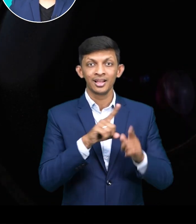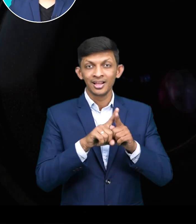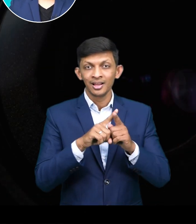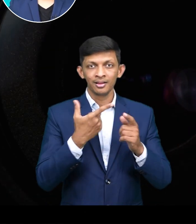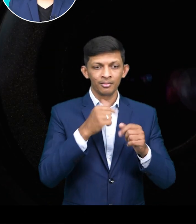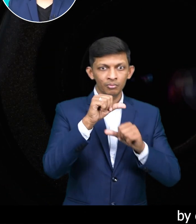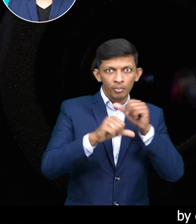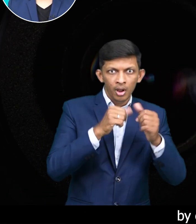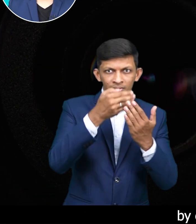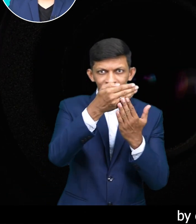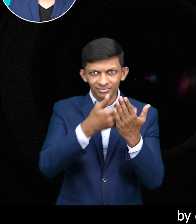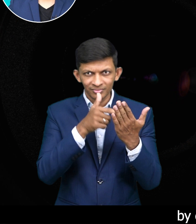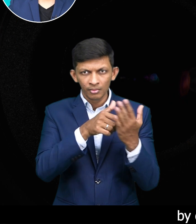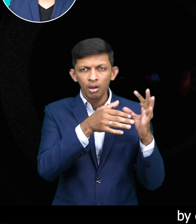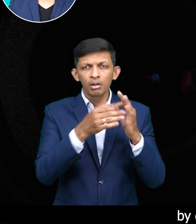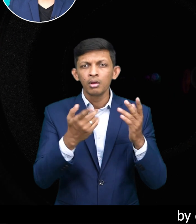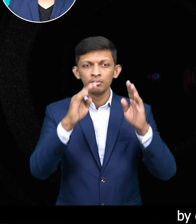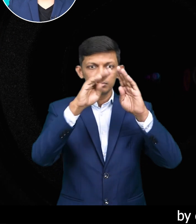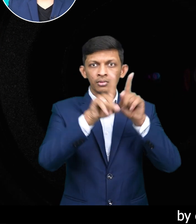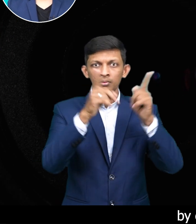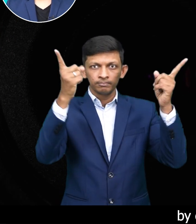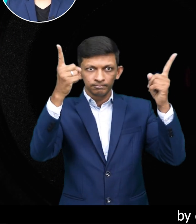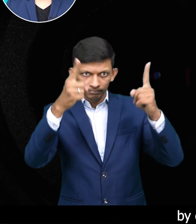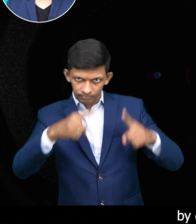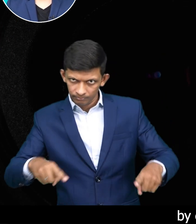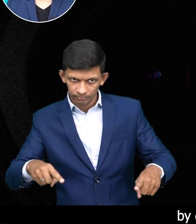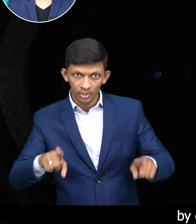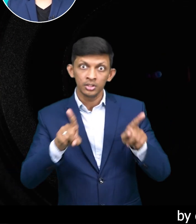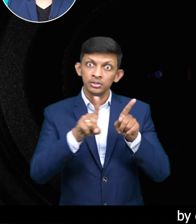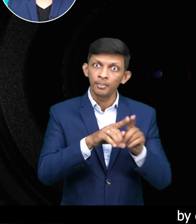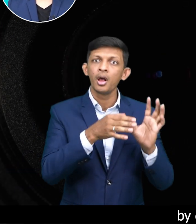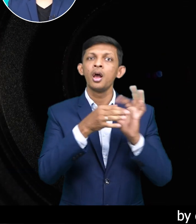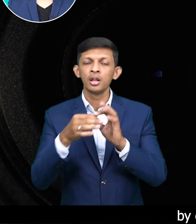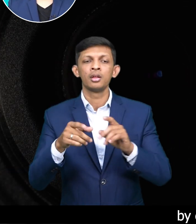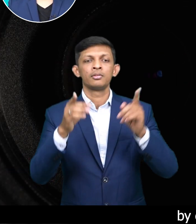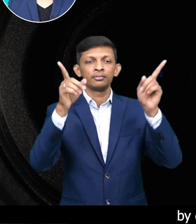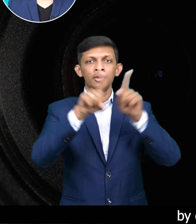image formation by concave and convex lens.